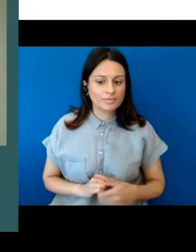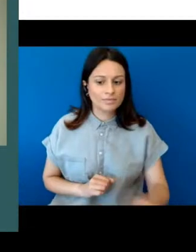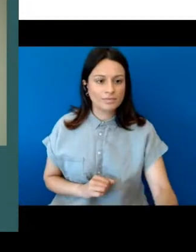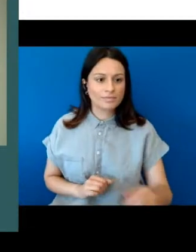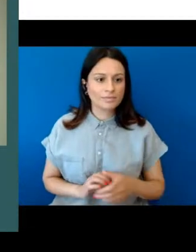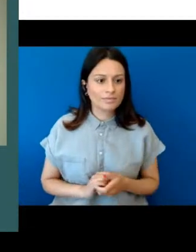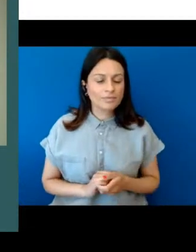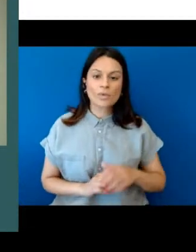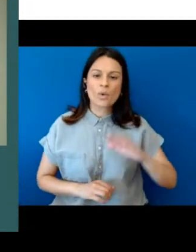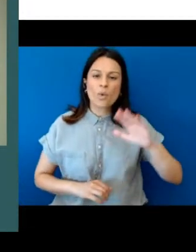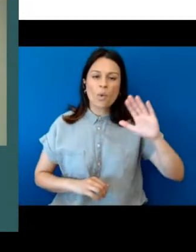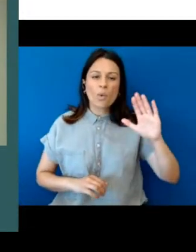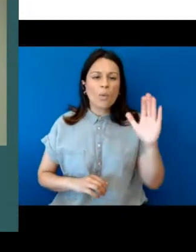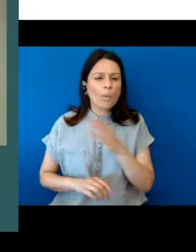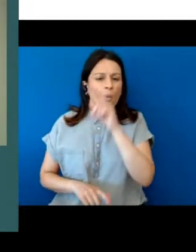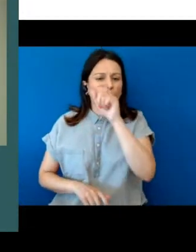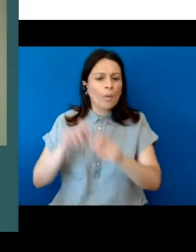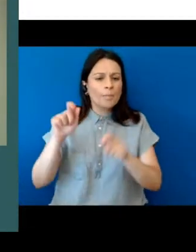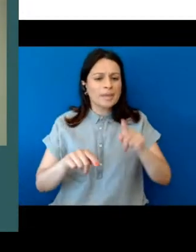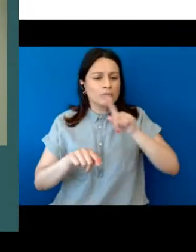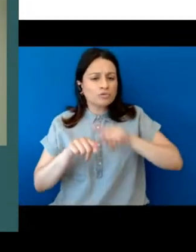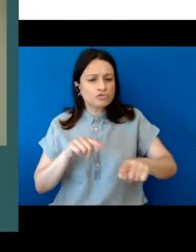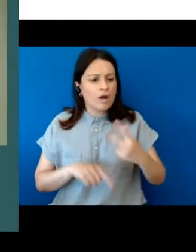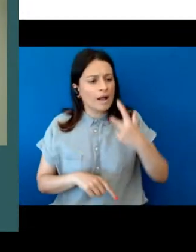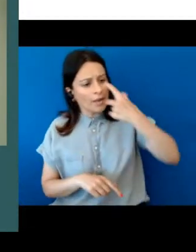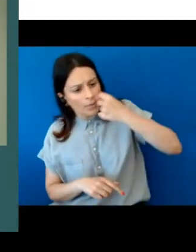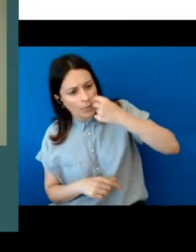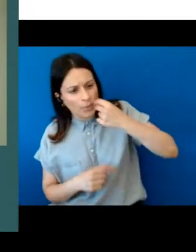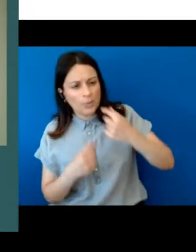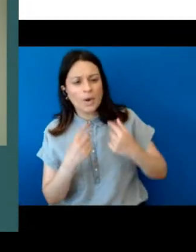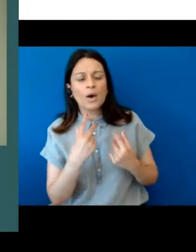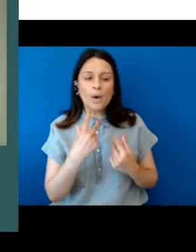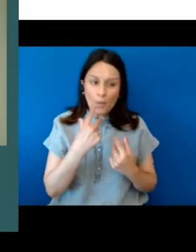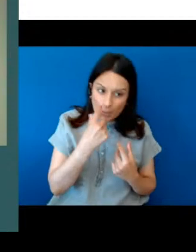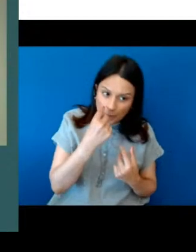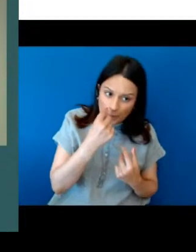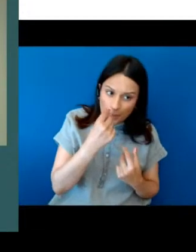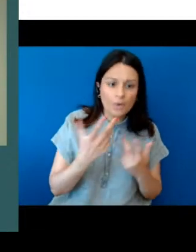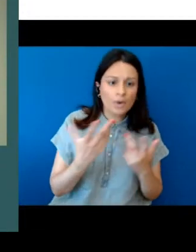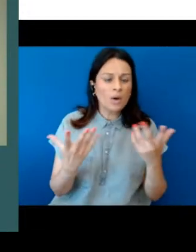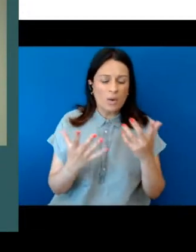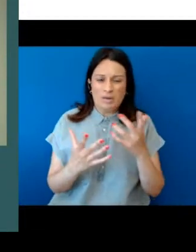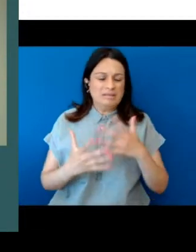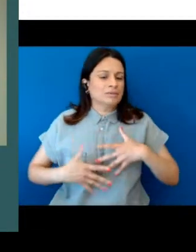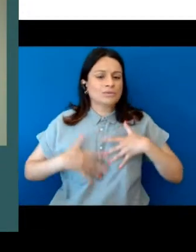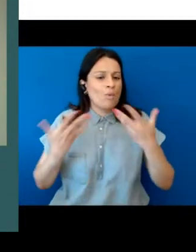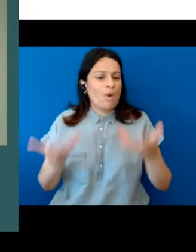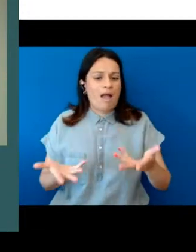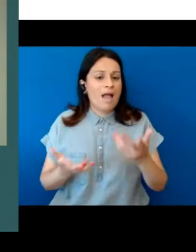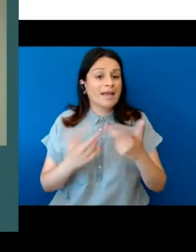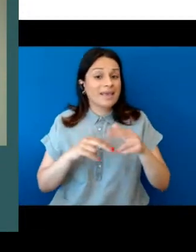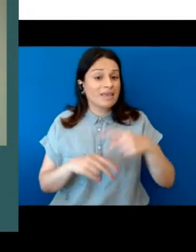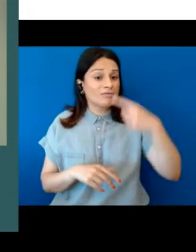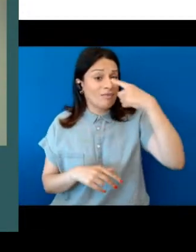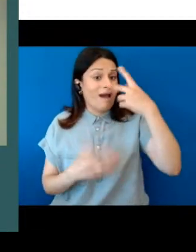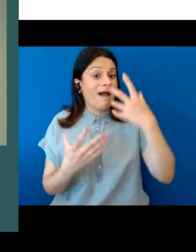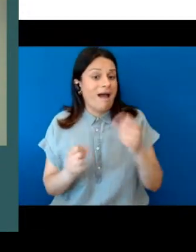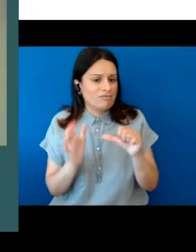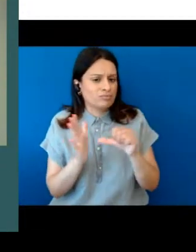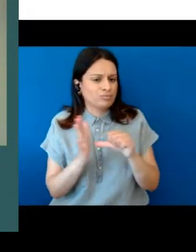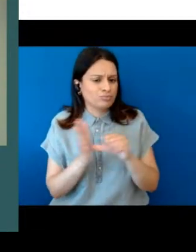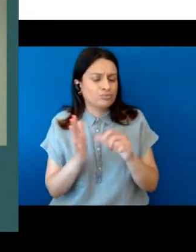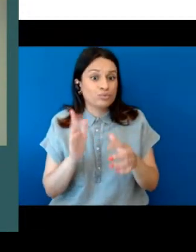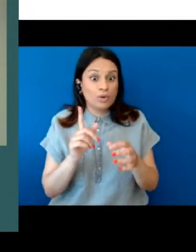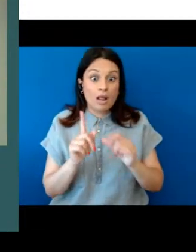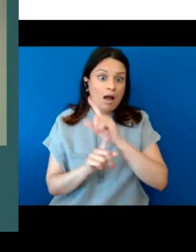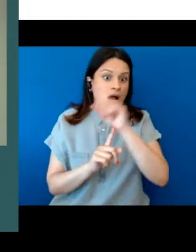But once you get used to it, especially if you've got rhinosinusitis, the improvement afterwards is so good